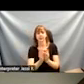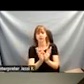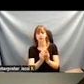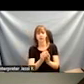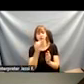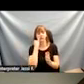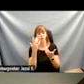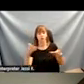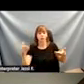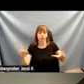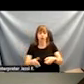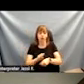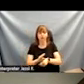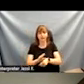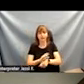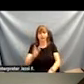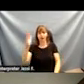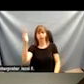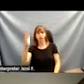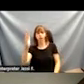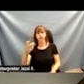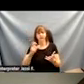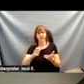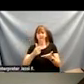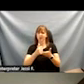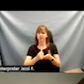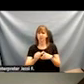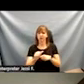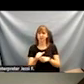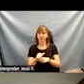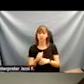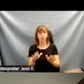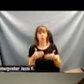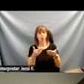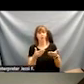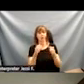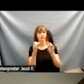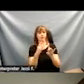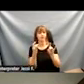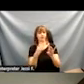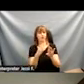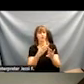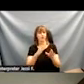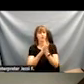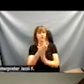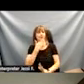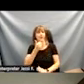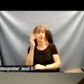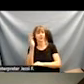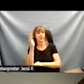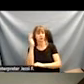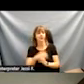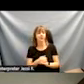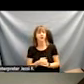that are getting ready to pitch their business to someone. And so we work with them to help them hone that pitch. We can connect you to